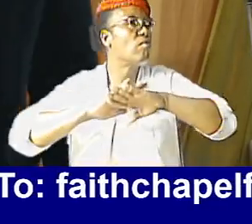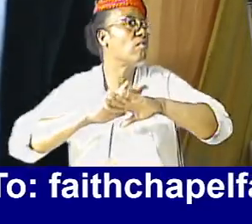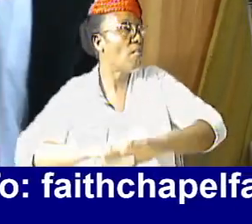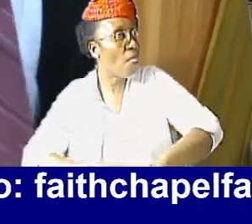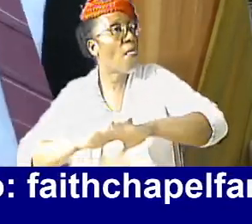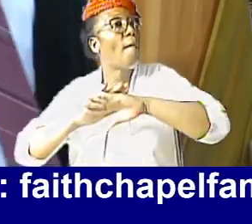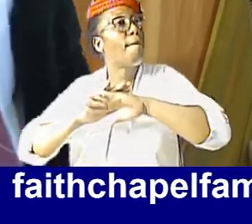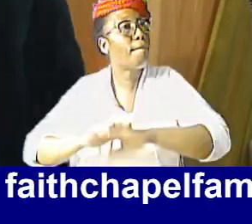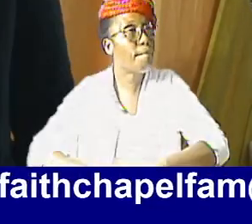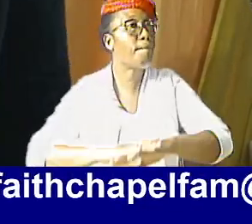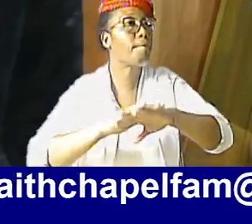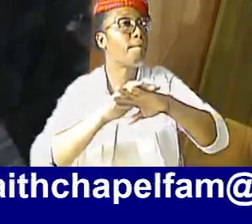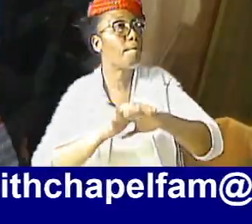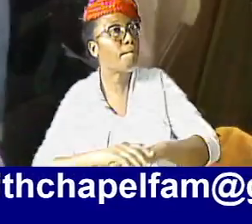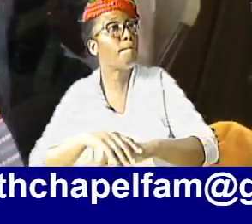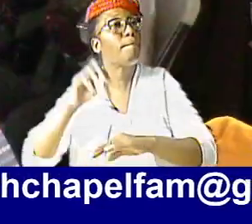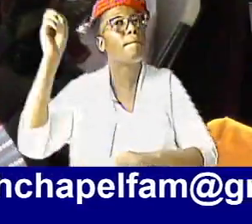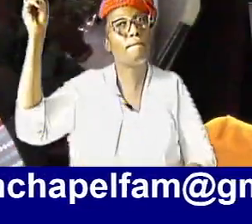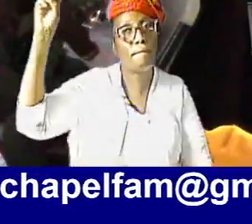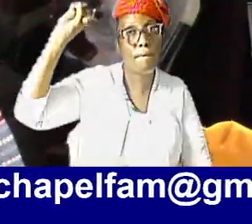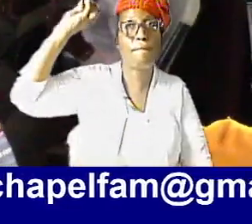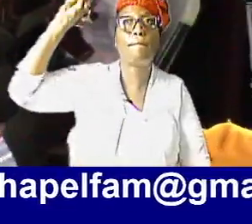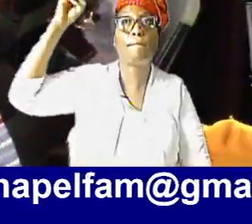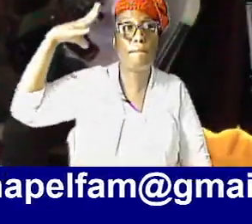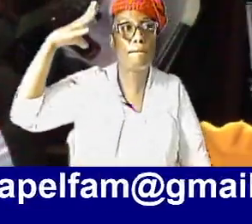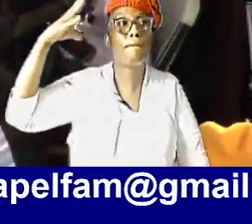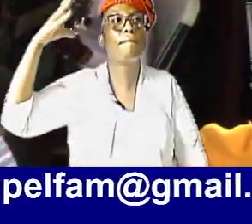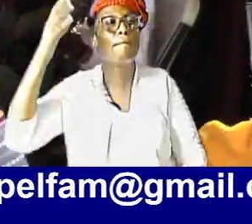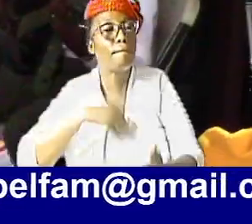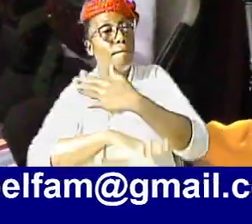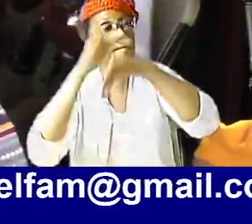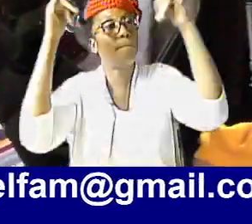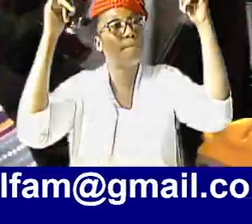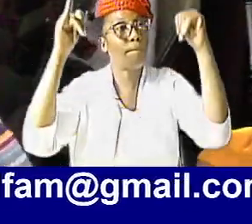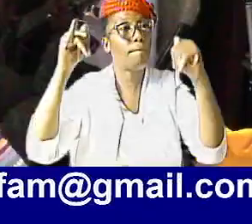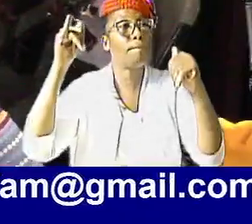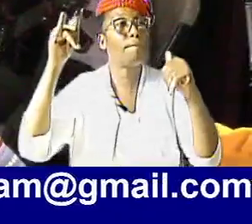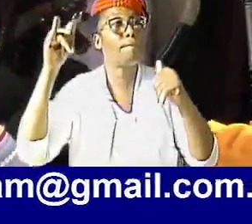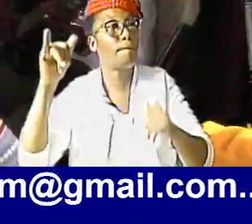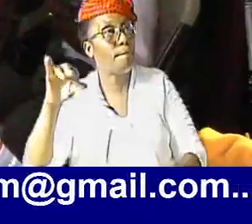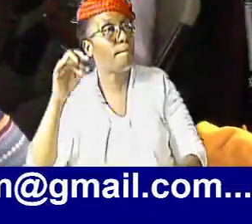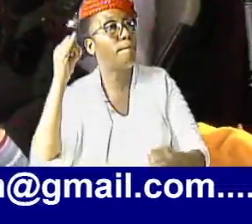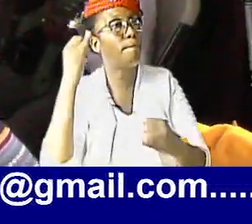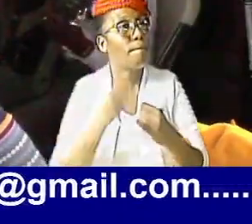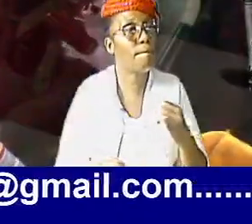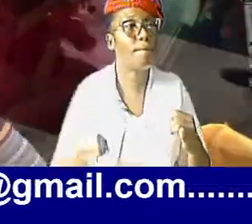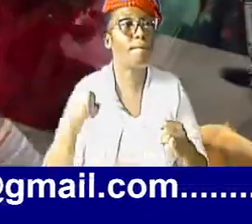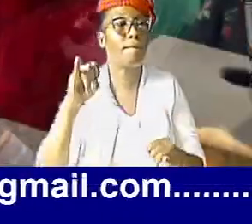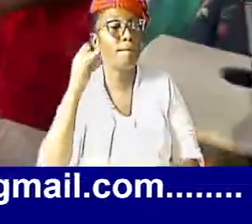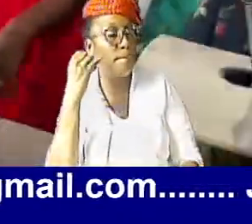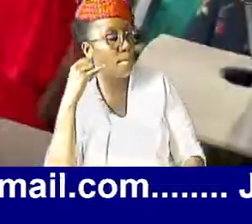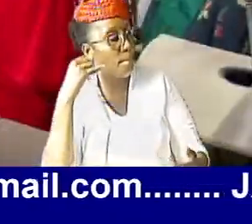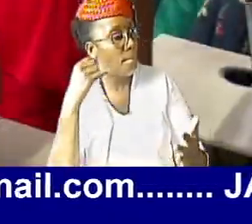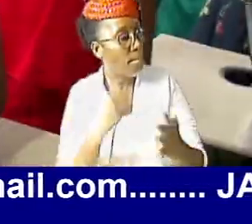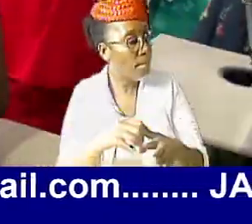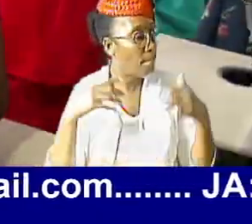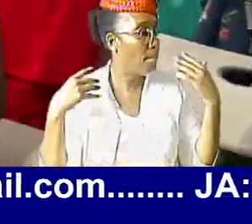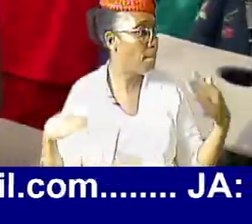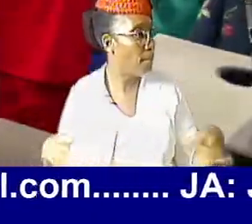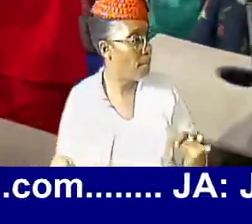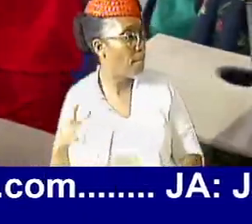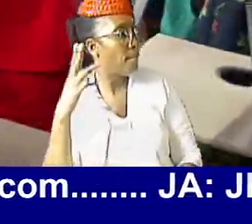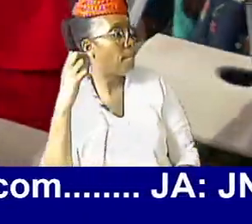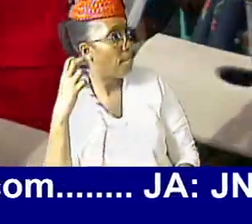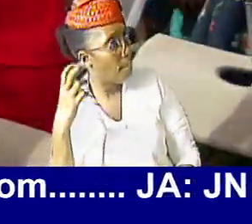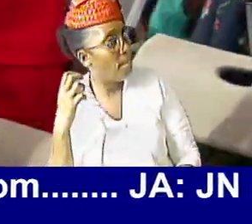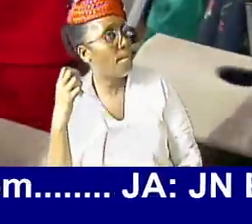Press along to the land of everlasting day. When at last is well done, I will